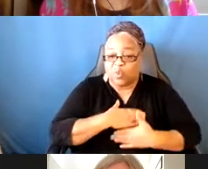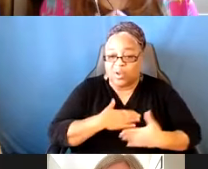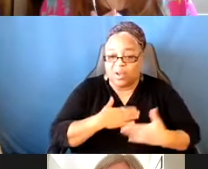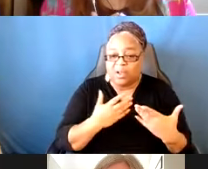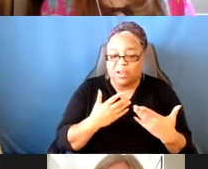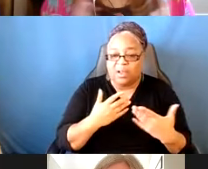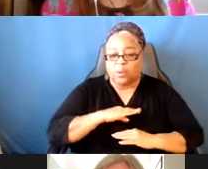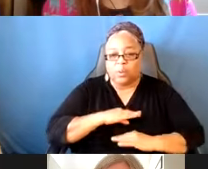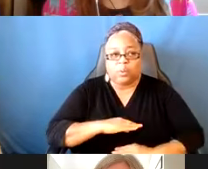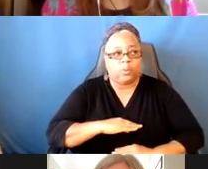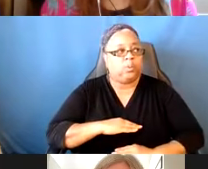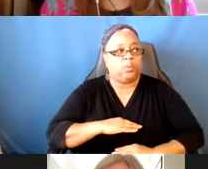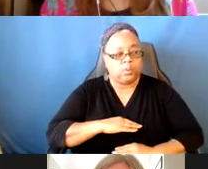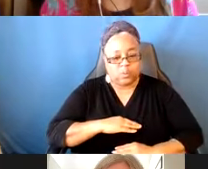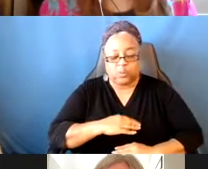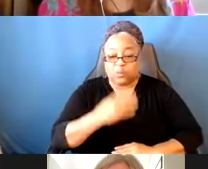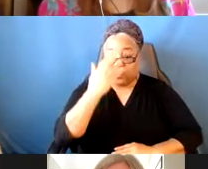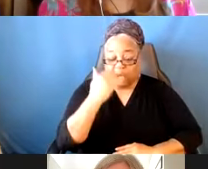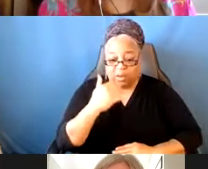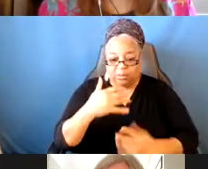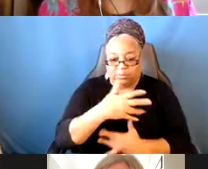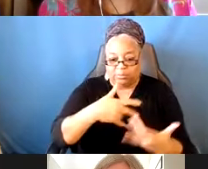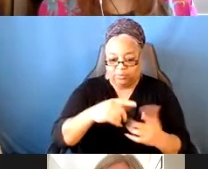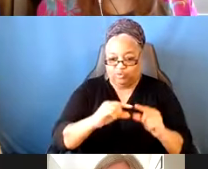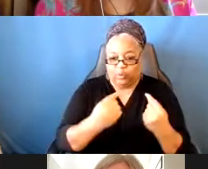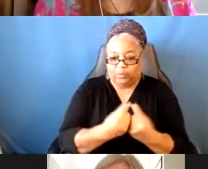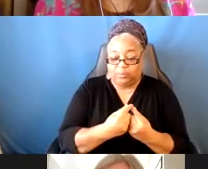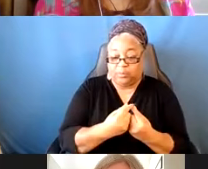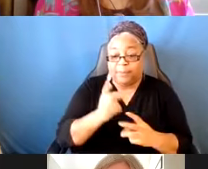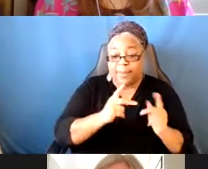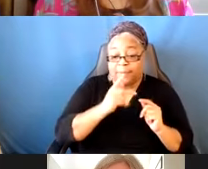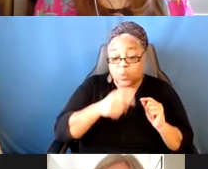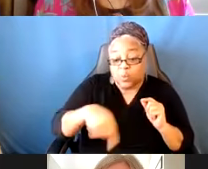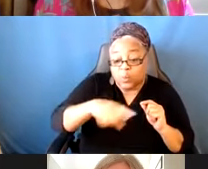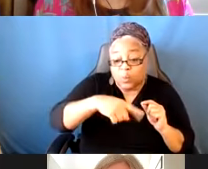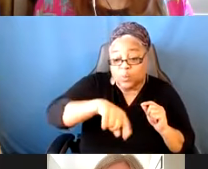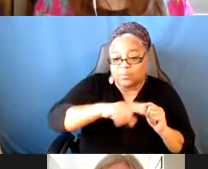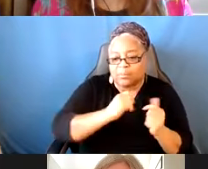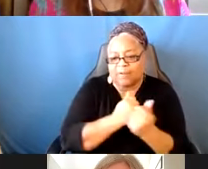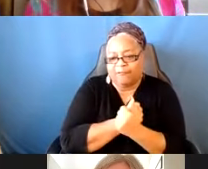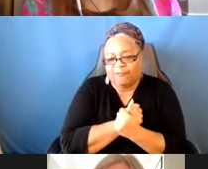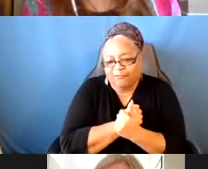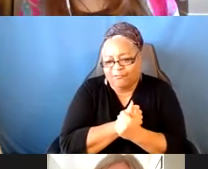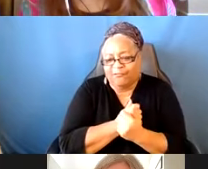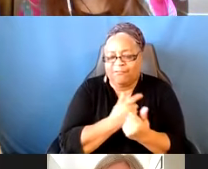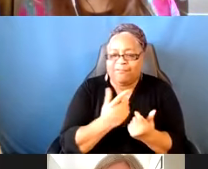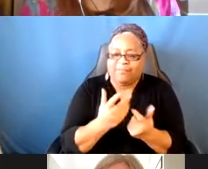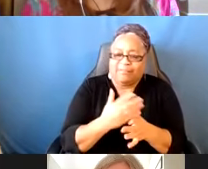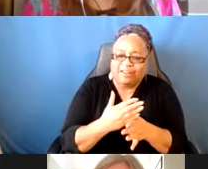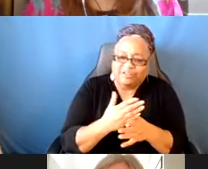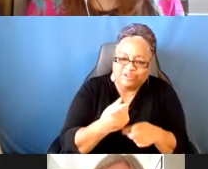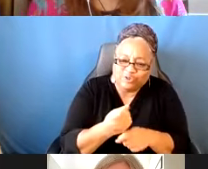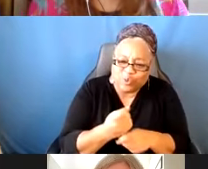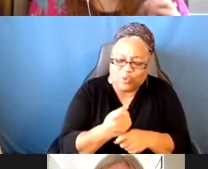relief of being in a group of people they love and sharing a joke. Inner guidance is another route